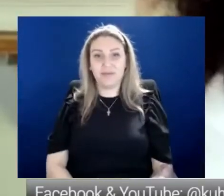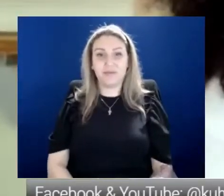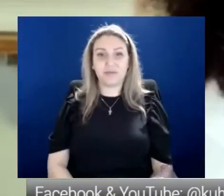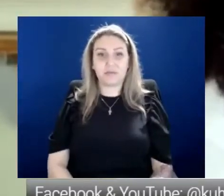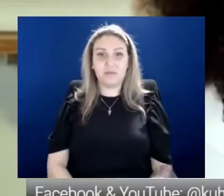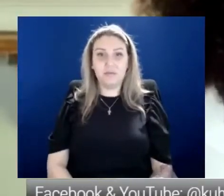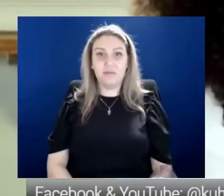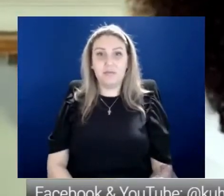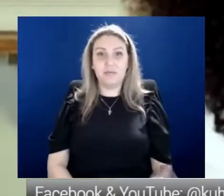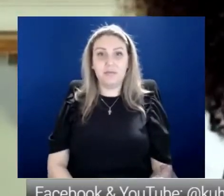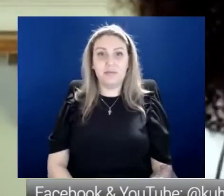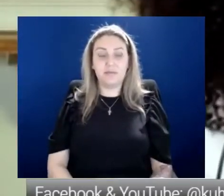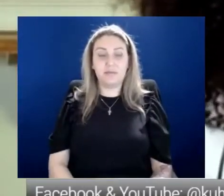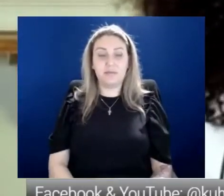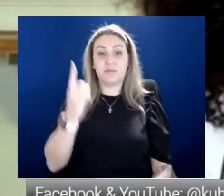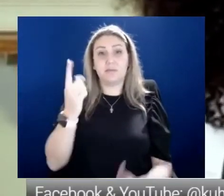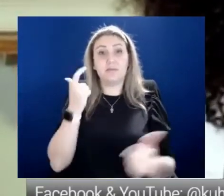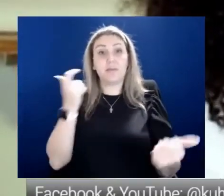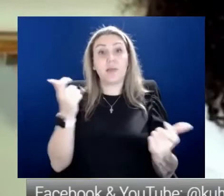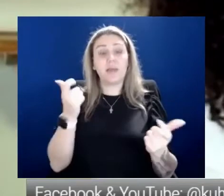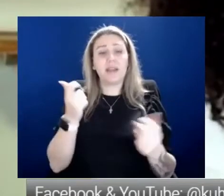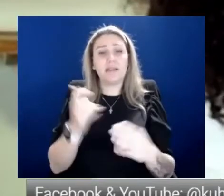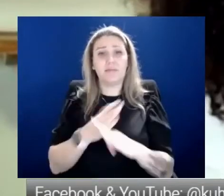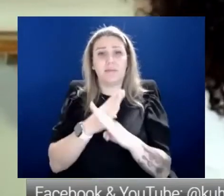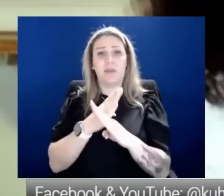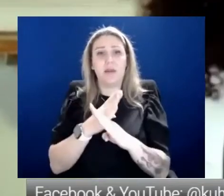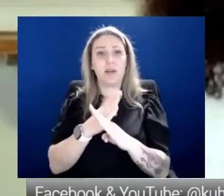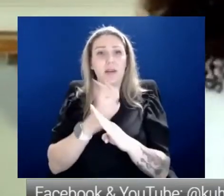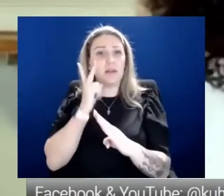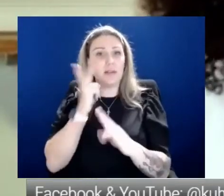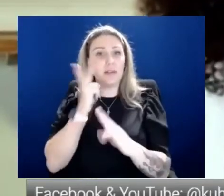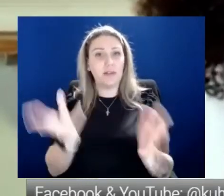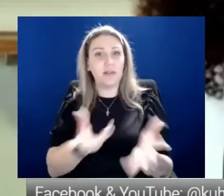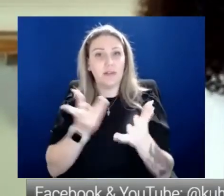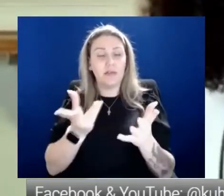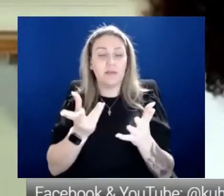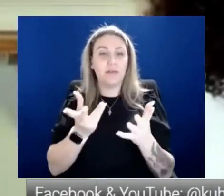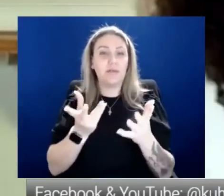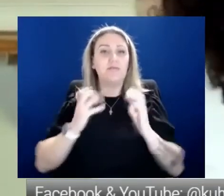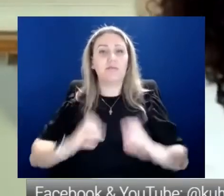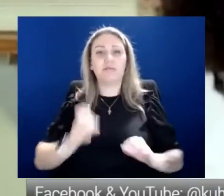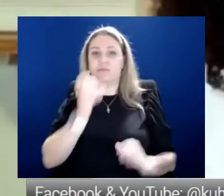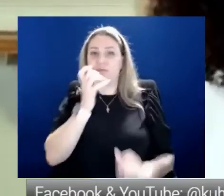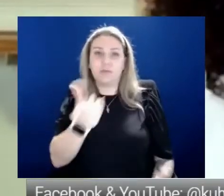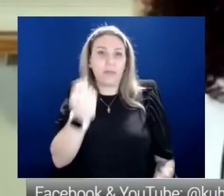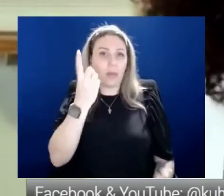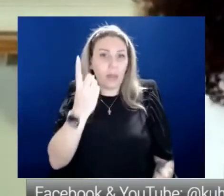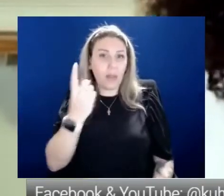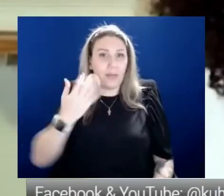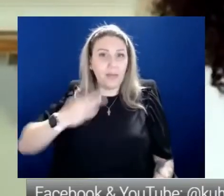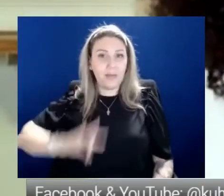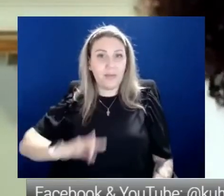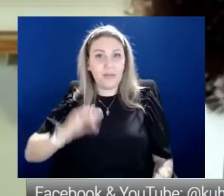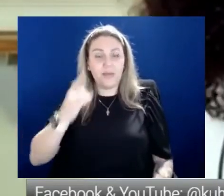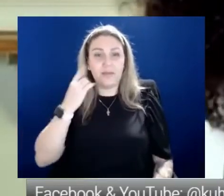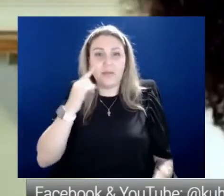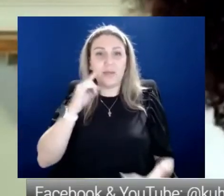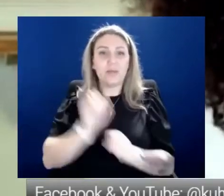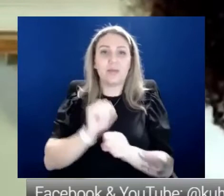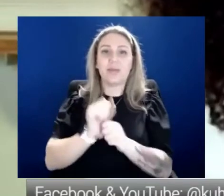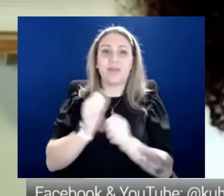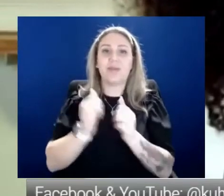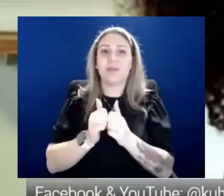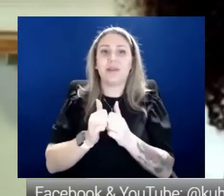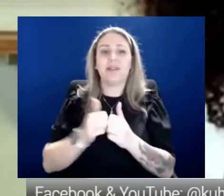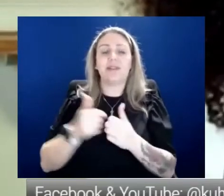the biggest barriers that I face is clients not understanding the benefits of working with the lactation